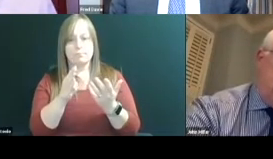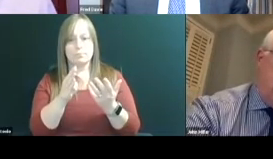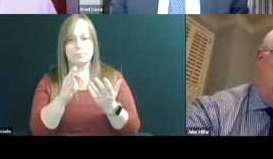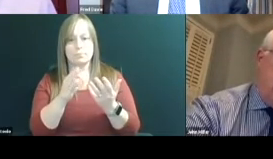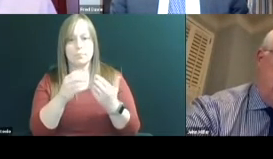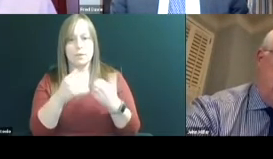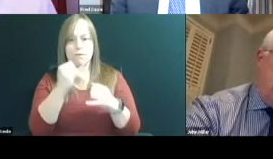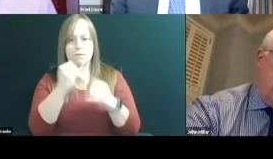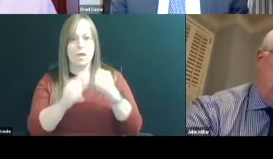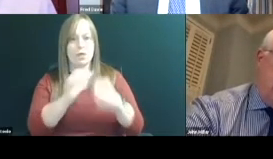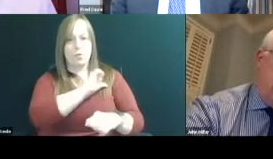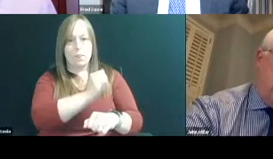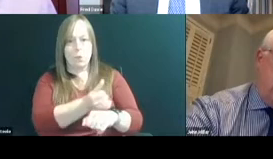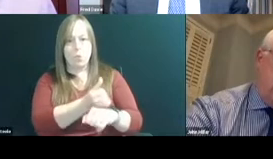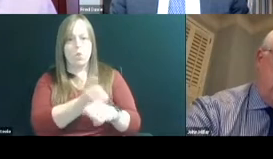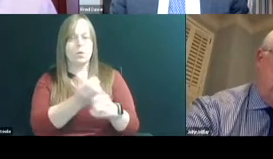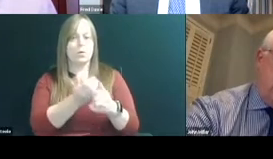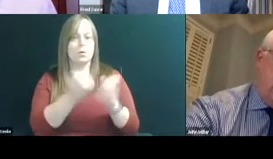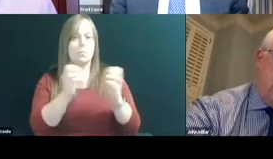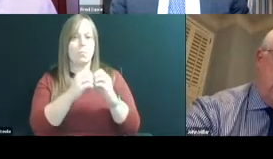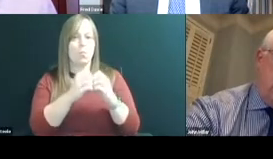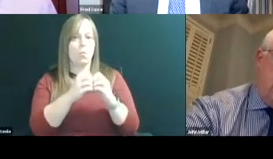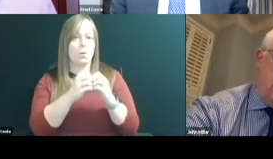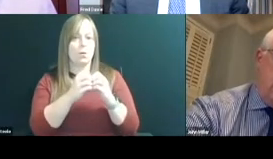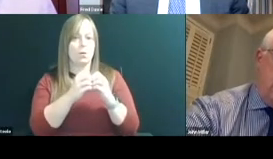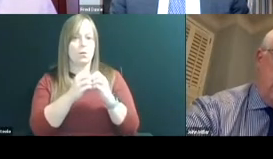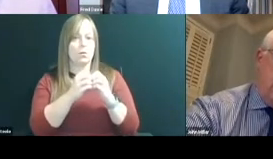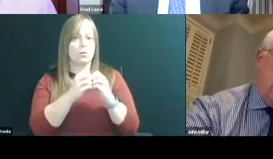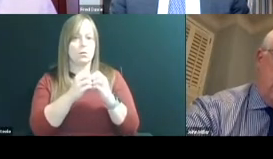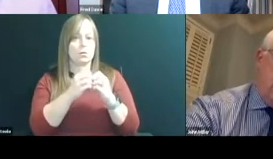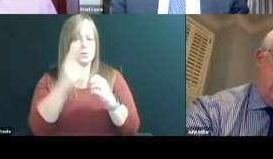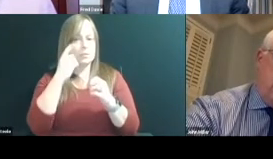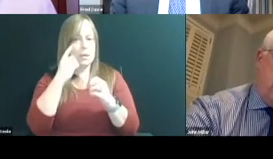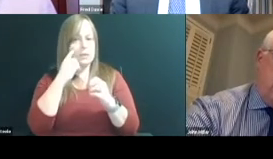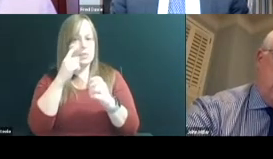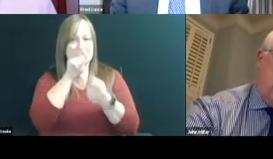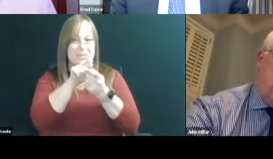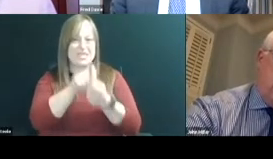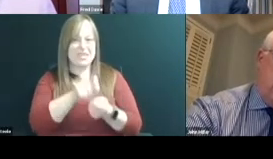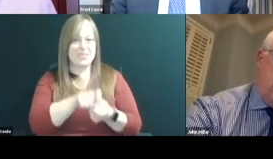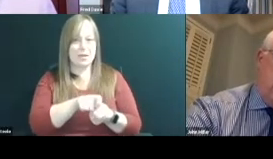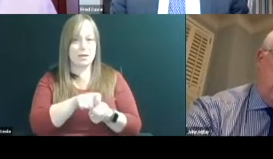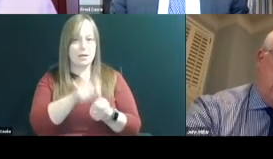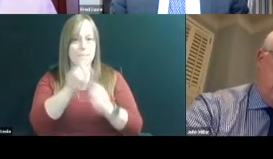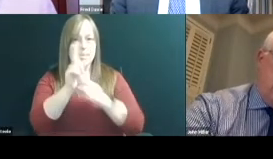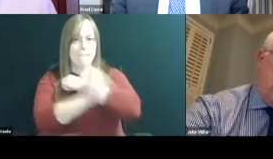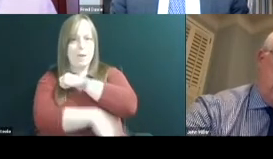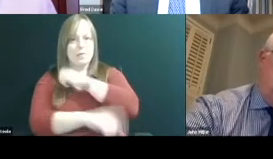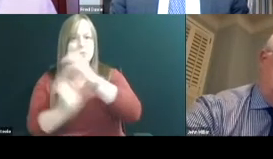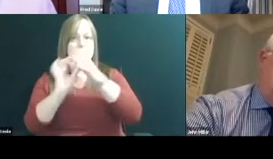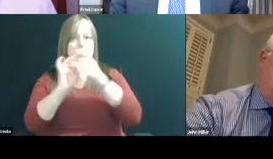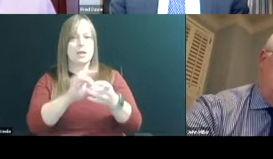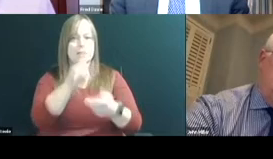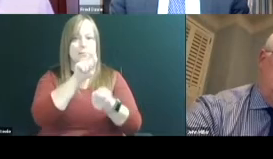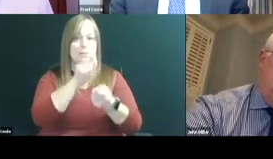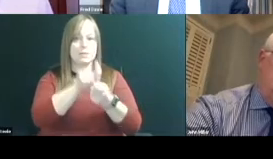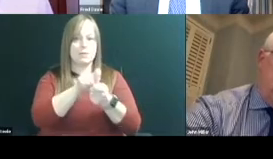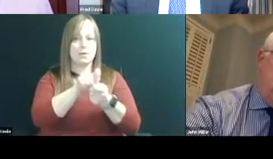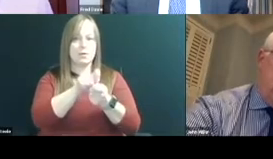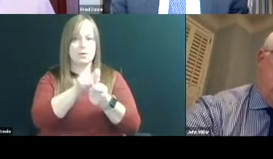having final authority a lot more plausible because we have specific penalties tied to